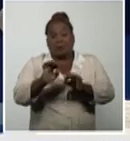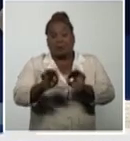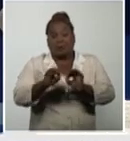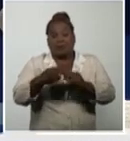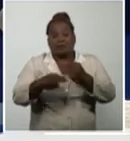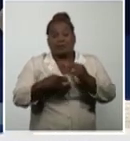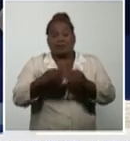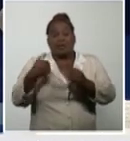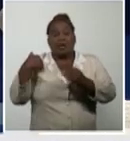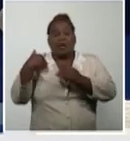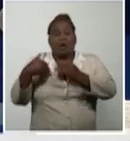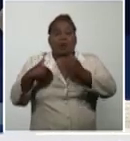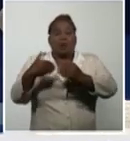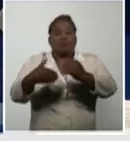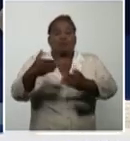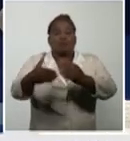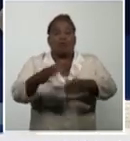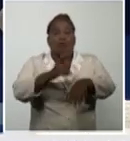characteristics